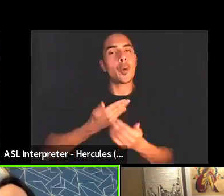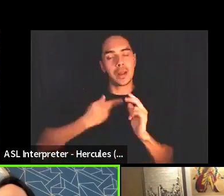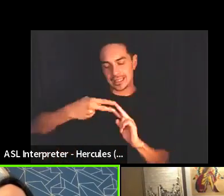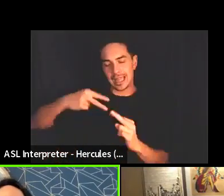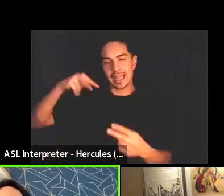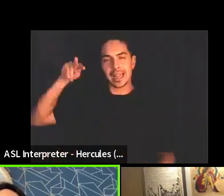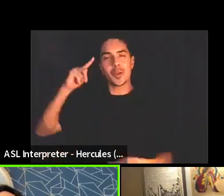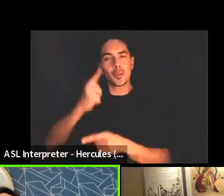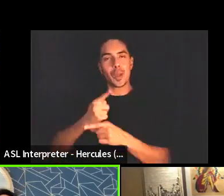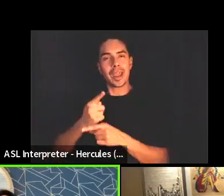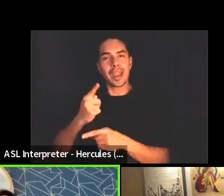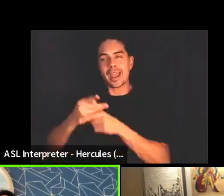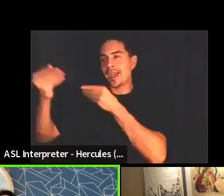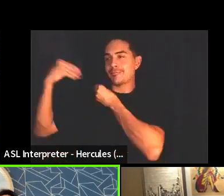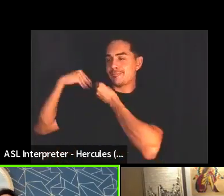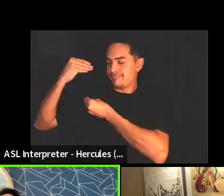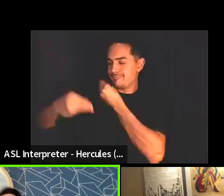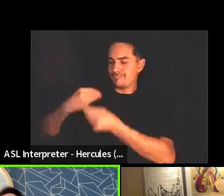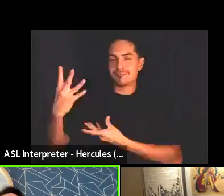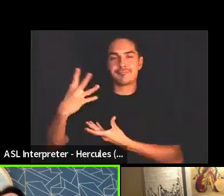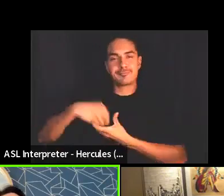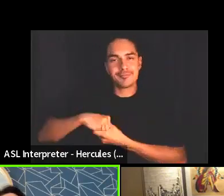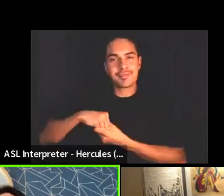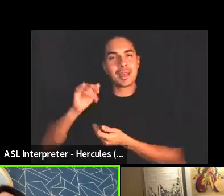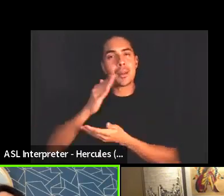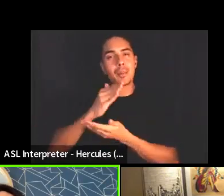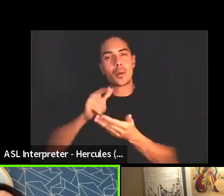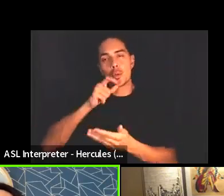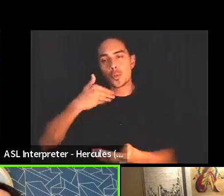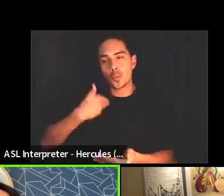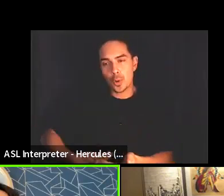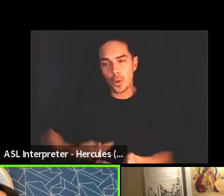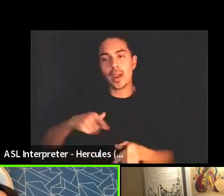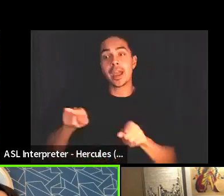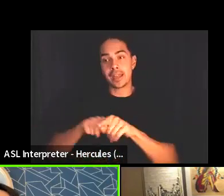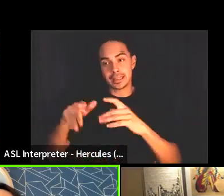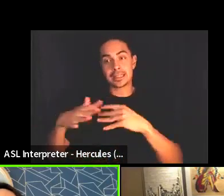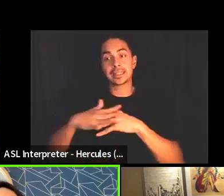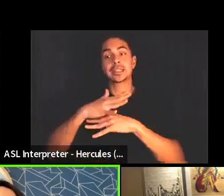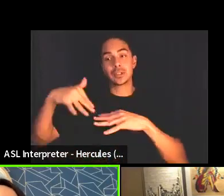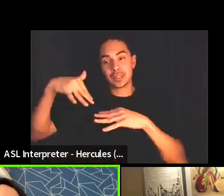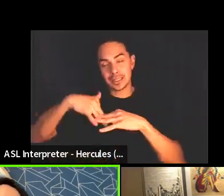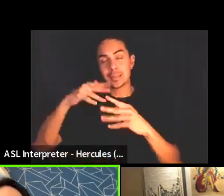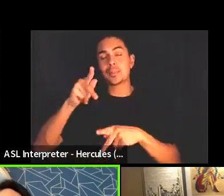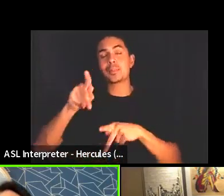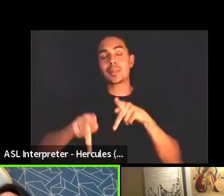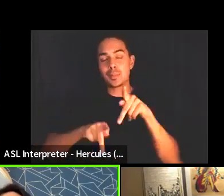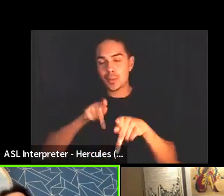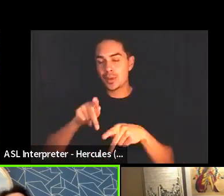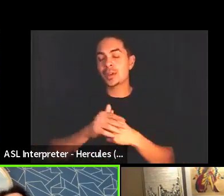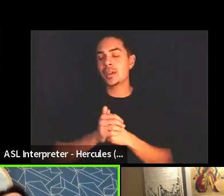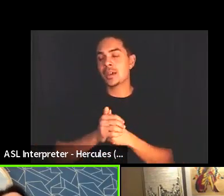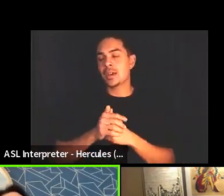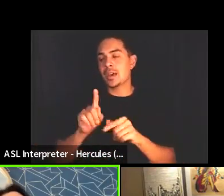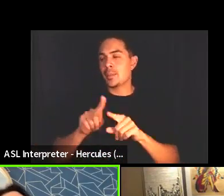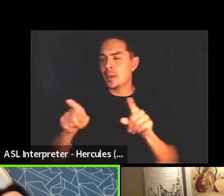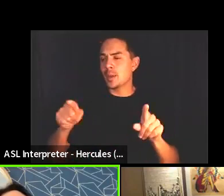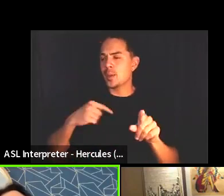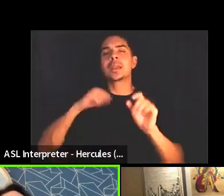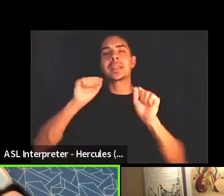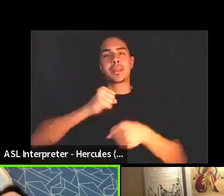like, it's part of who we are as Indigenous people. And like you said, Christine, we can make that